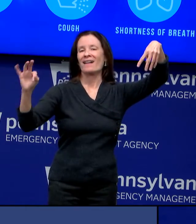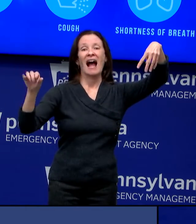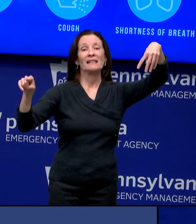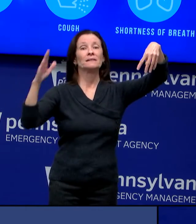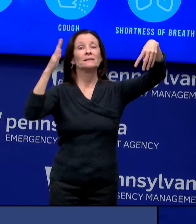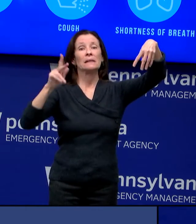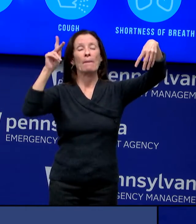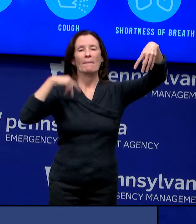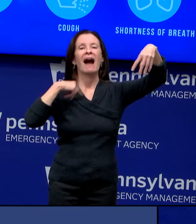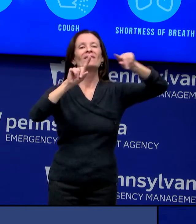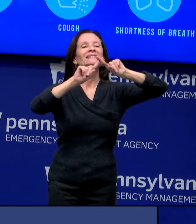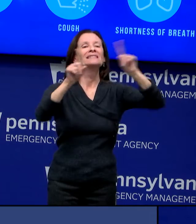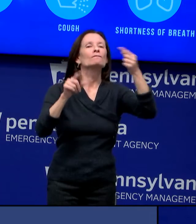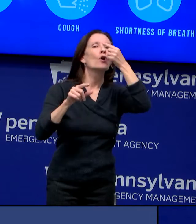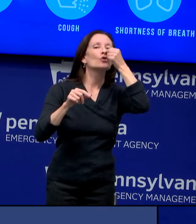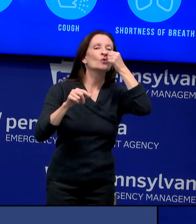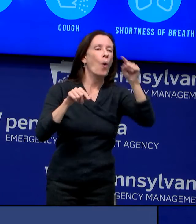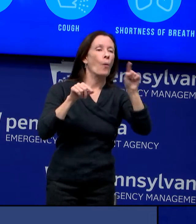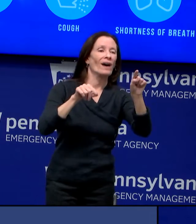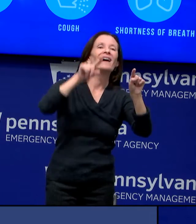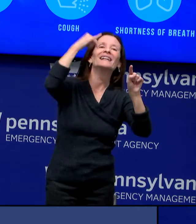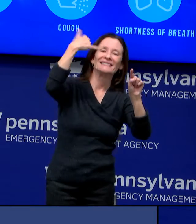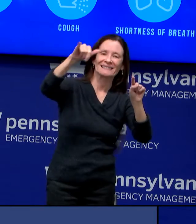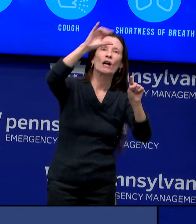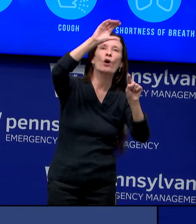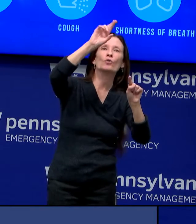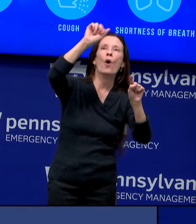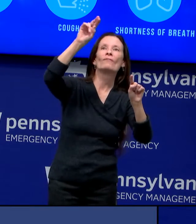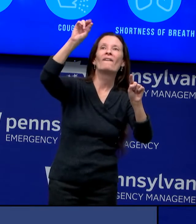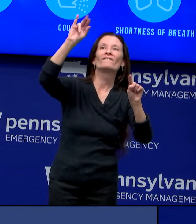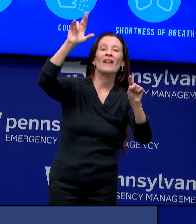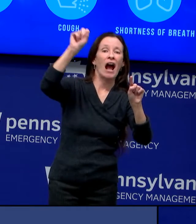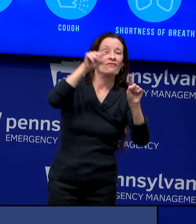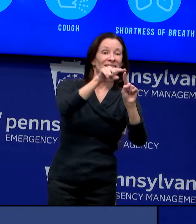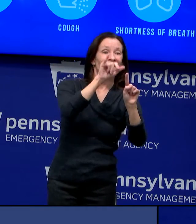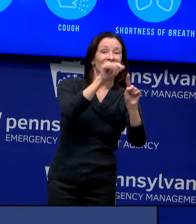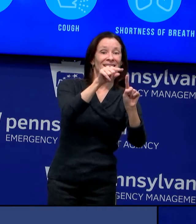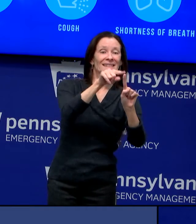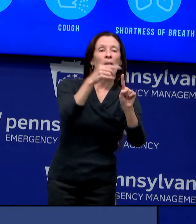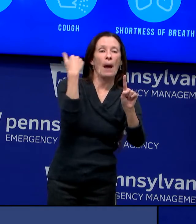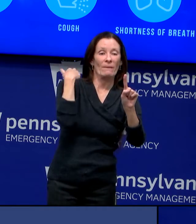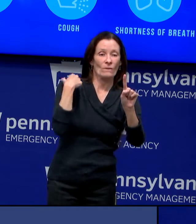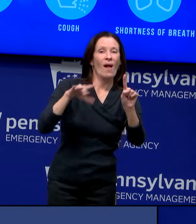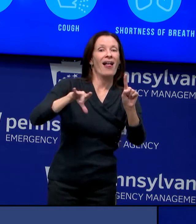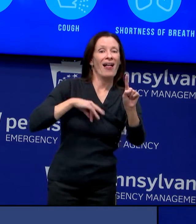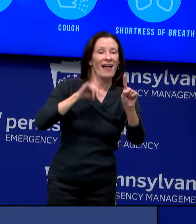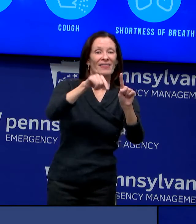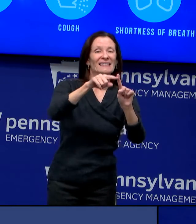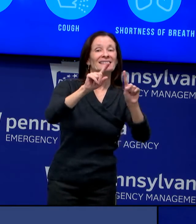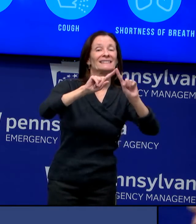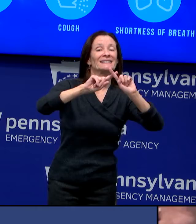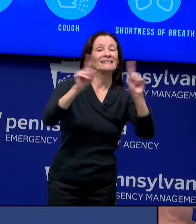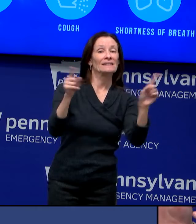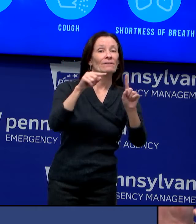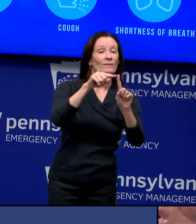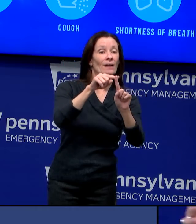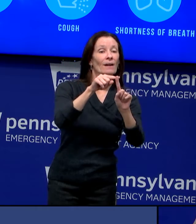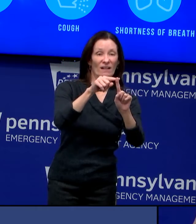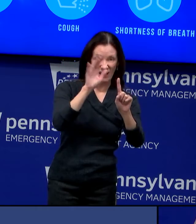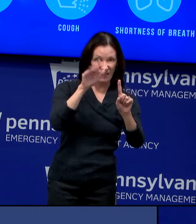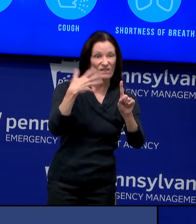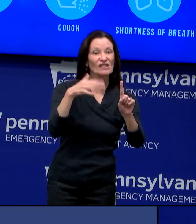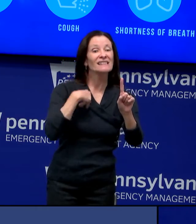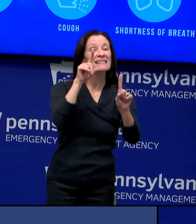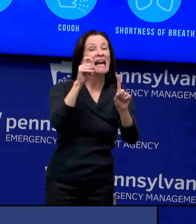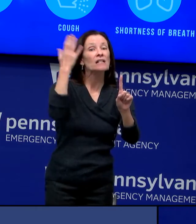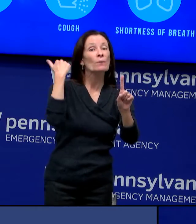those antibodies in protecting an individual from getting infected? Are they completely ineffective? Are they completely effective?